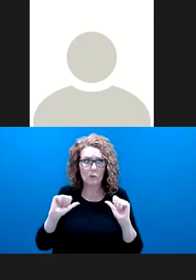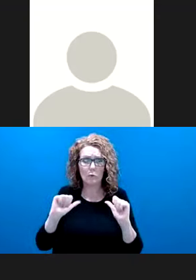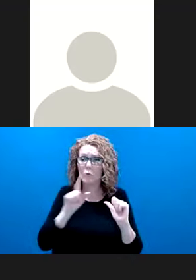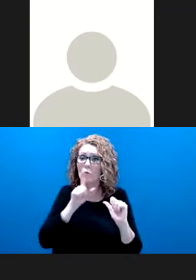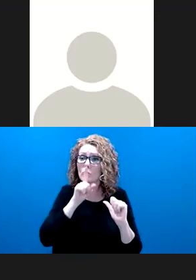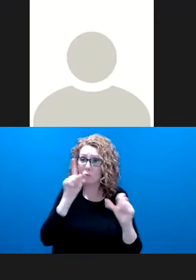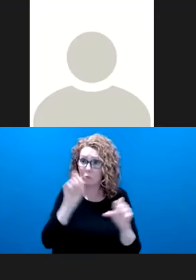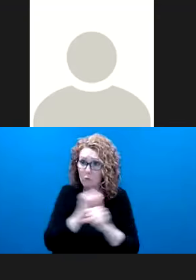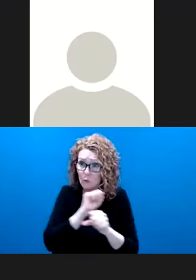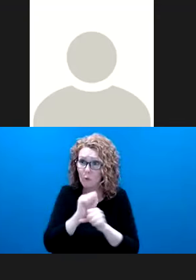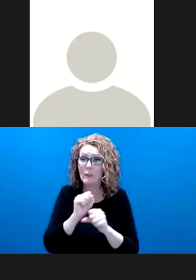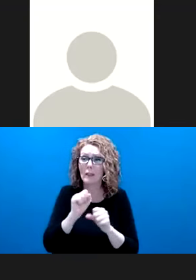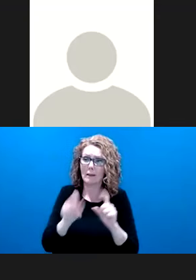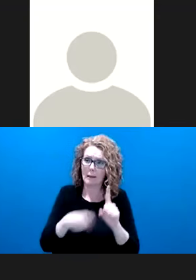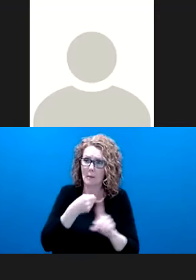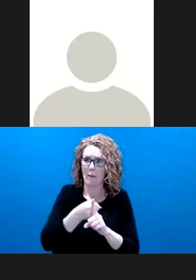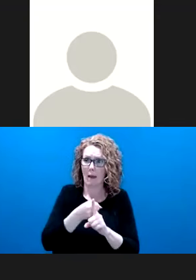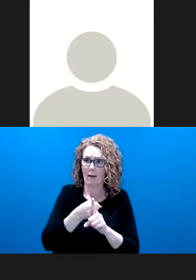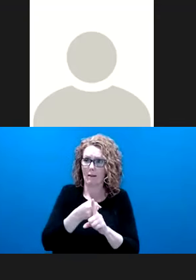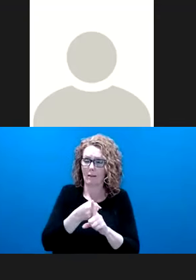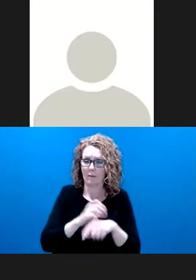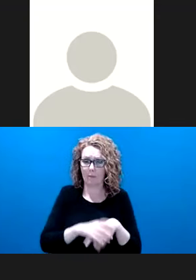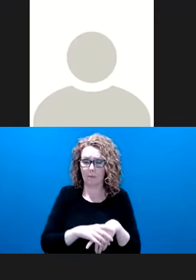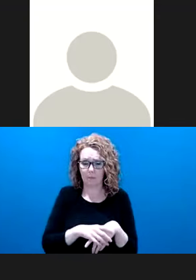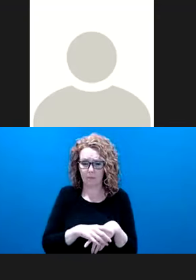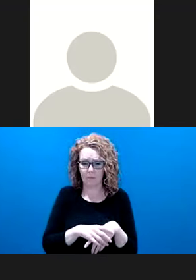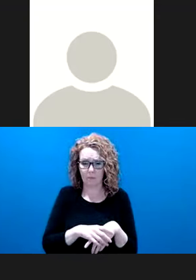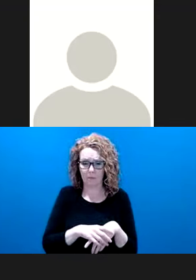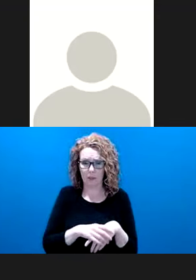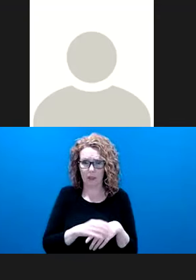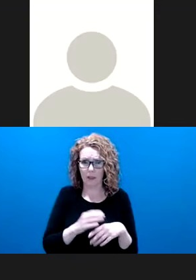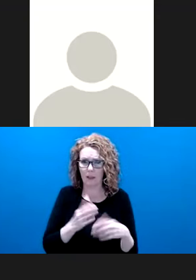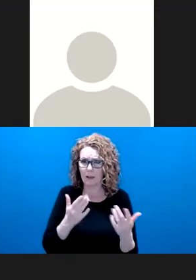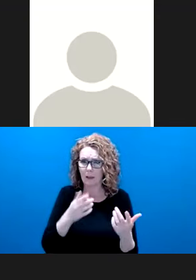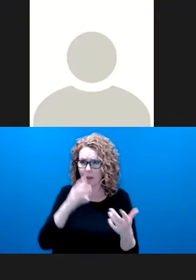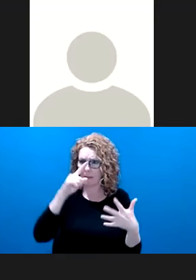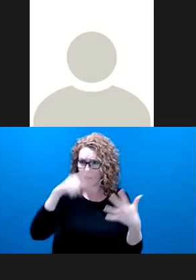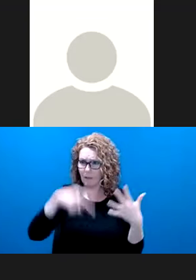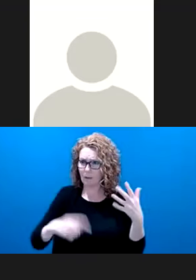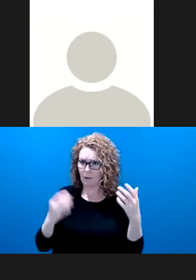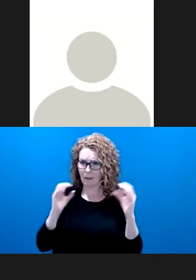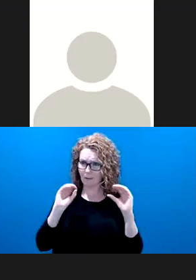wrapped up in this writing that speaks to accountability?